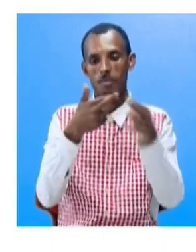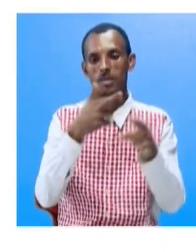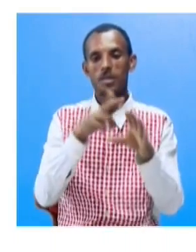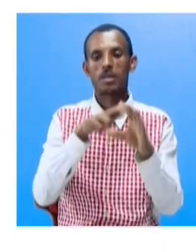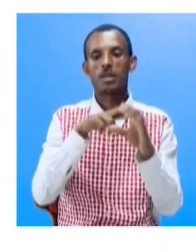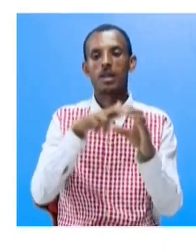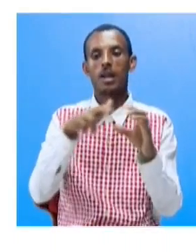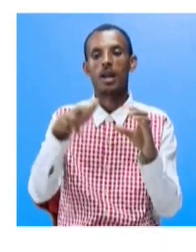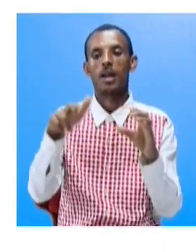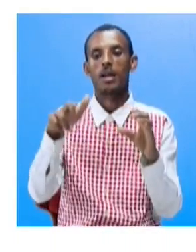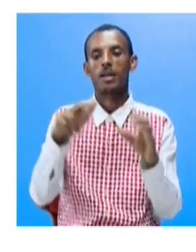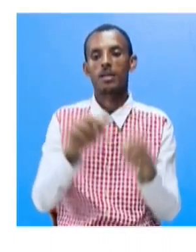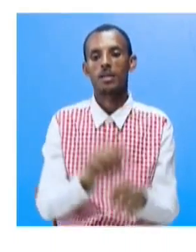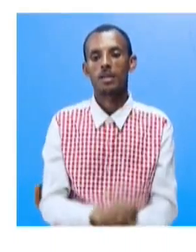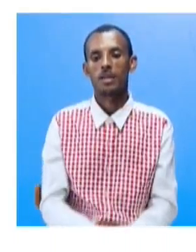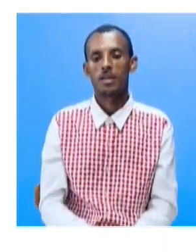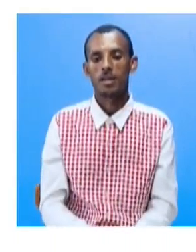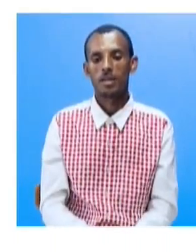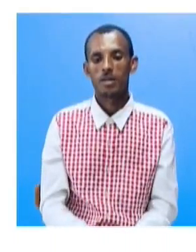of radius.